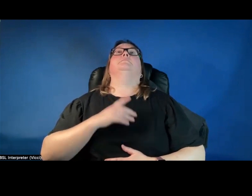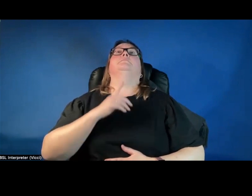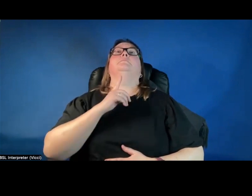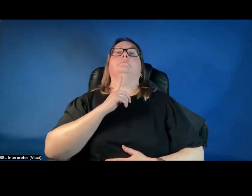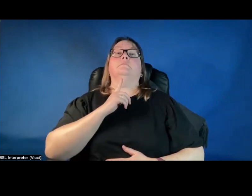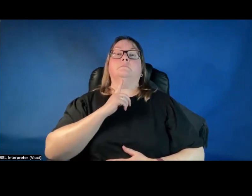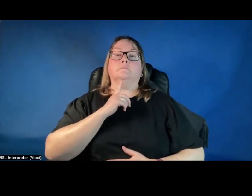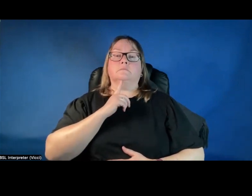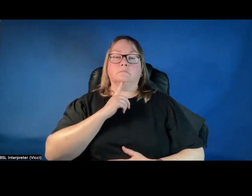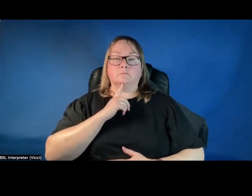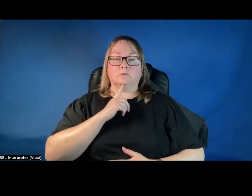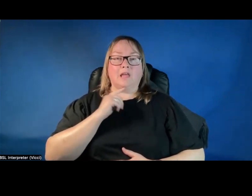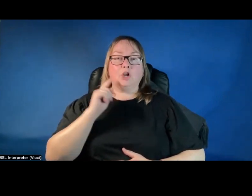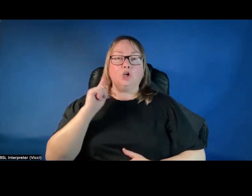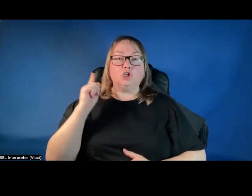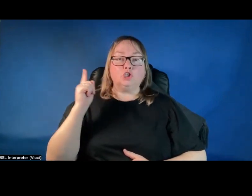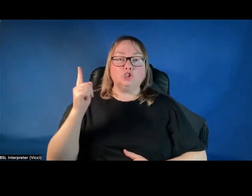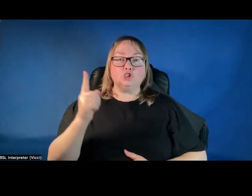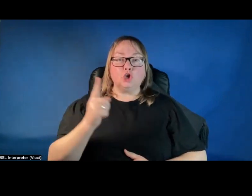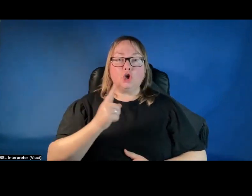center.